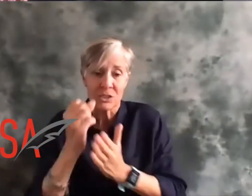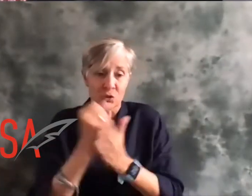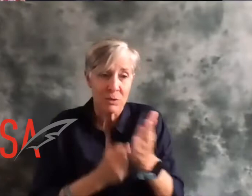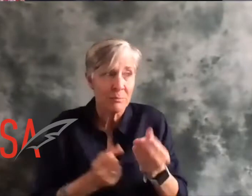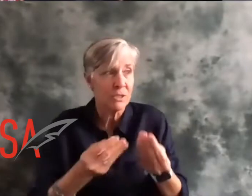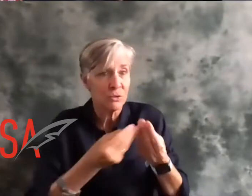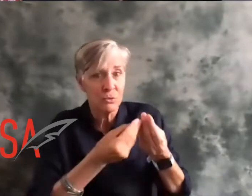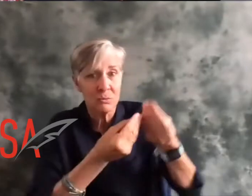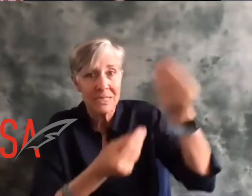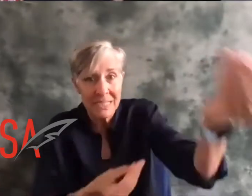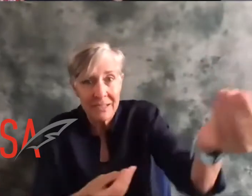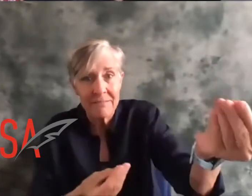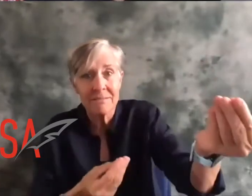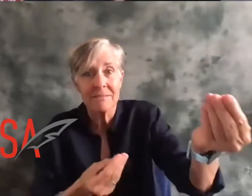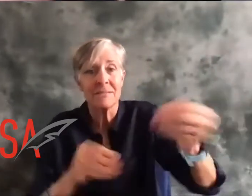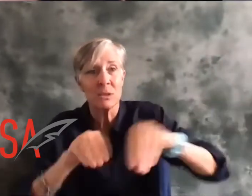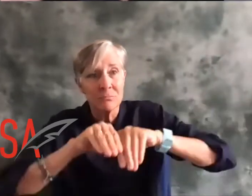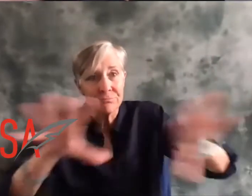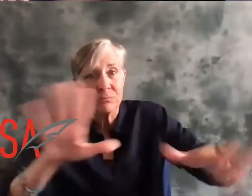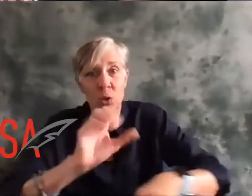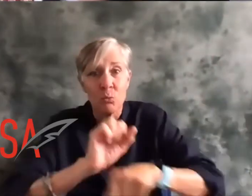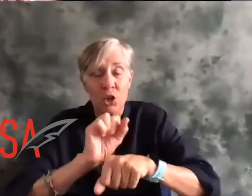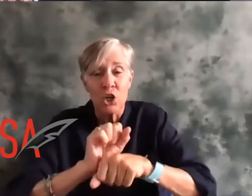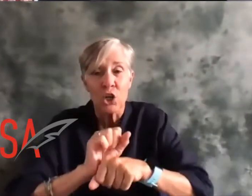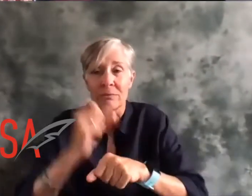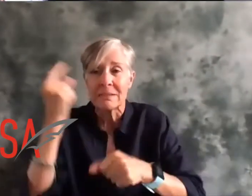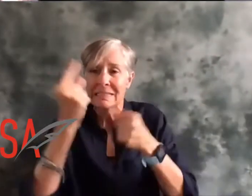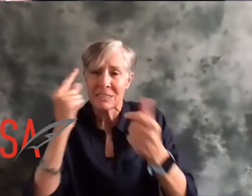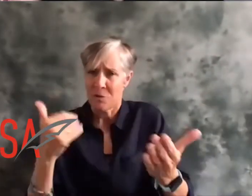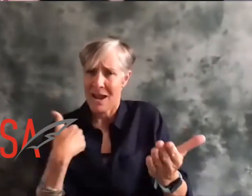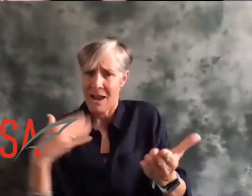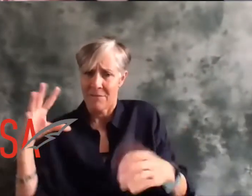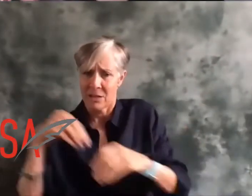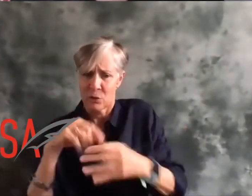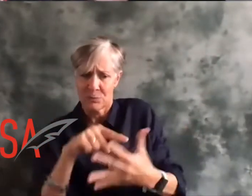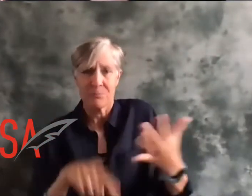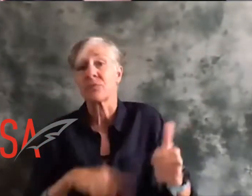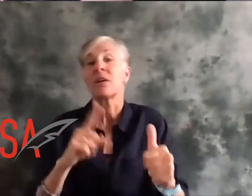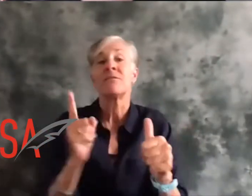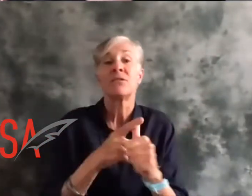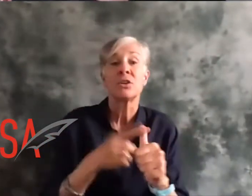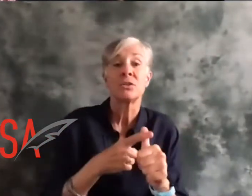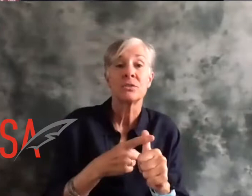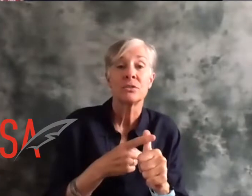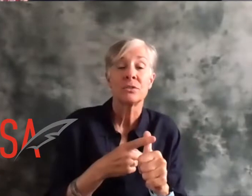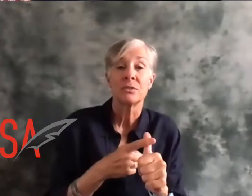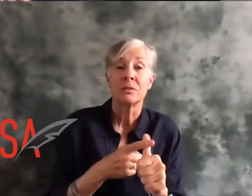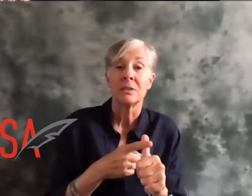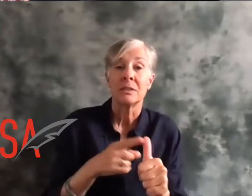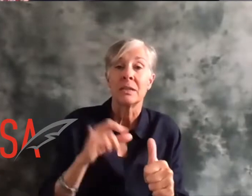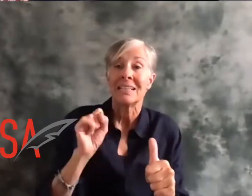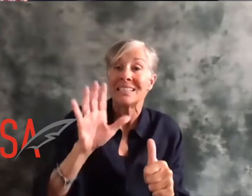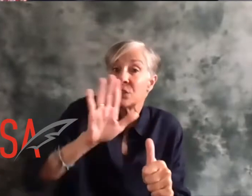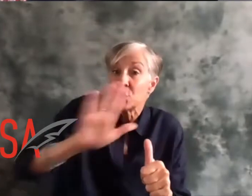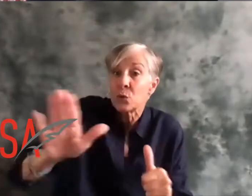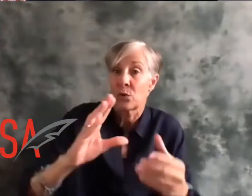to distribute your work. And so first point, is this your story to tell?